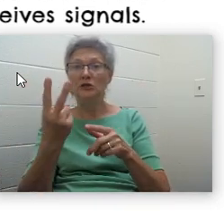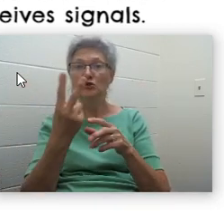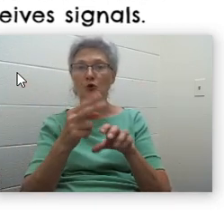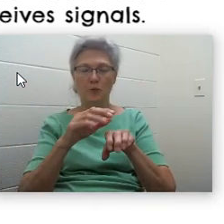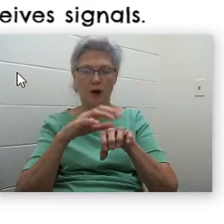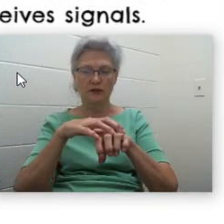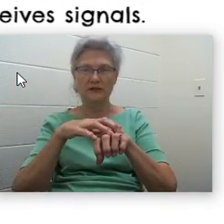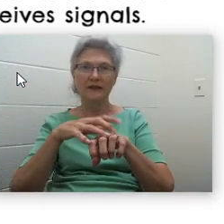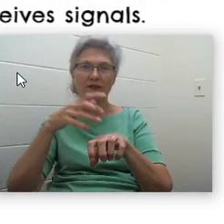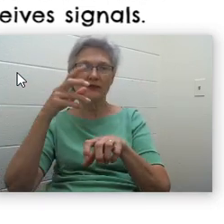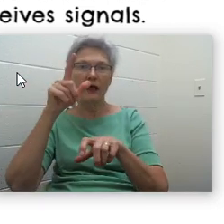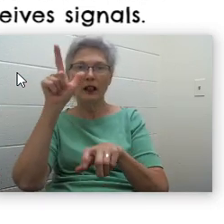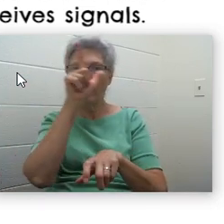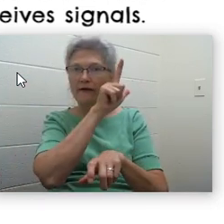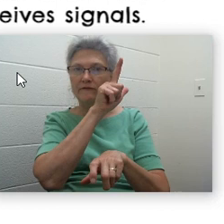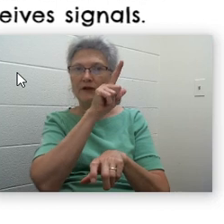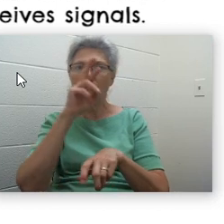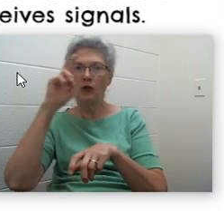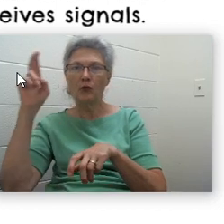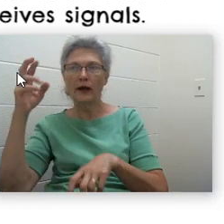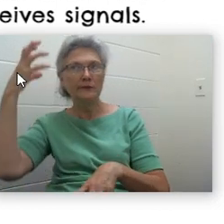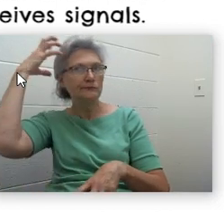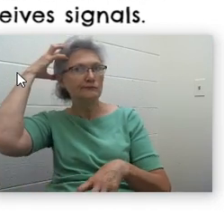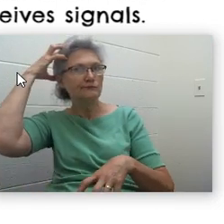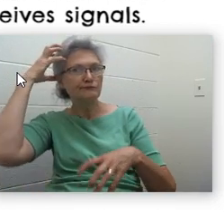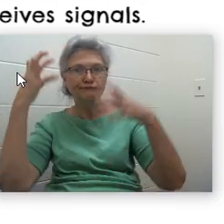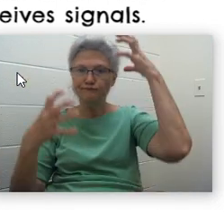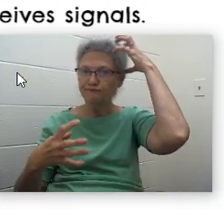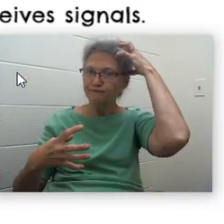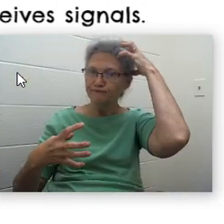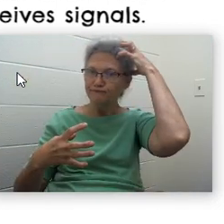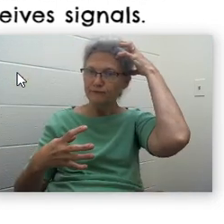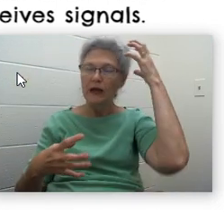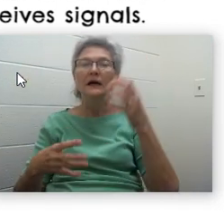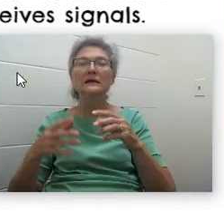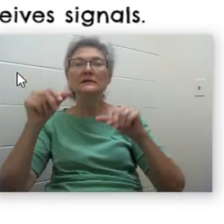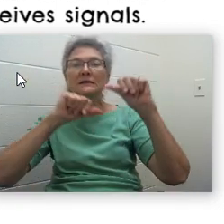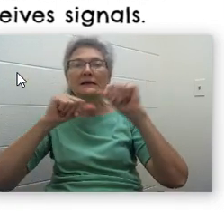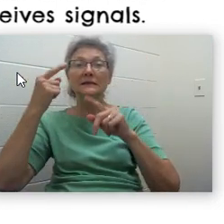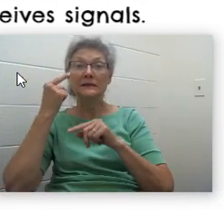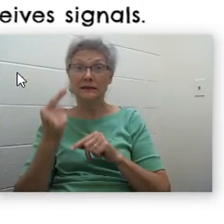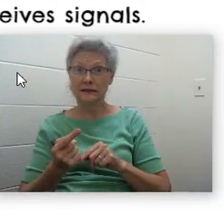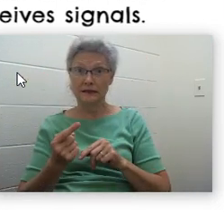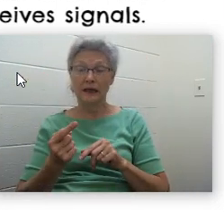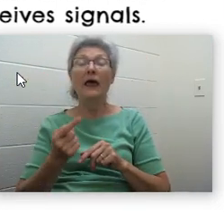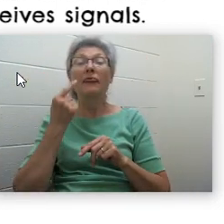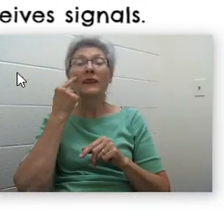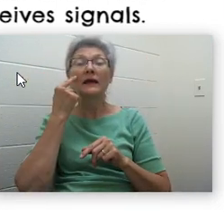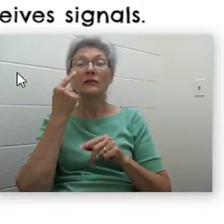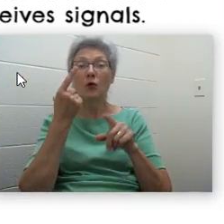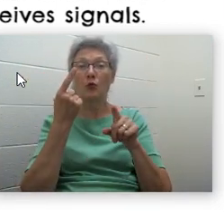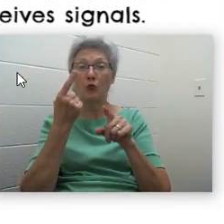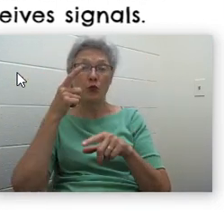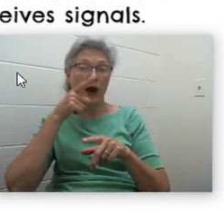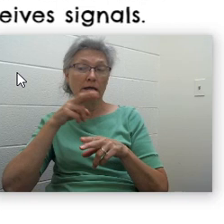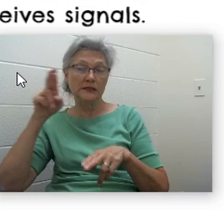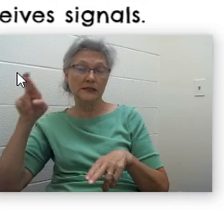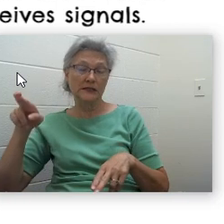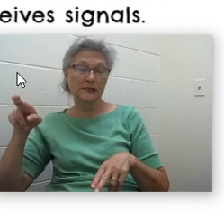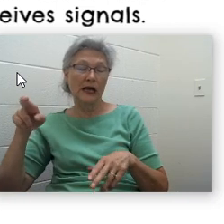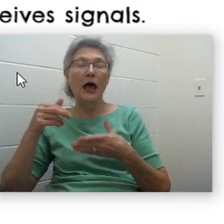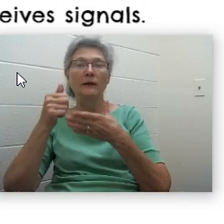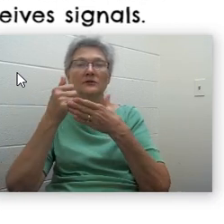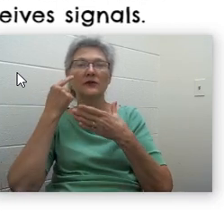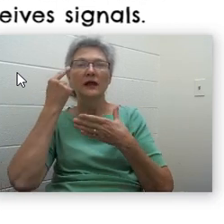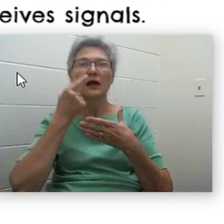parts, the left and right cerebral hemispheres. Scientists think that the right part helps us think about